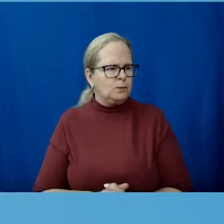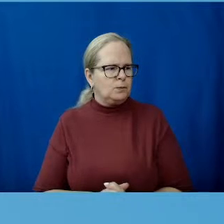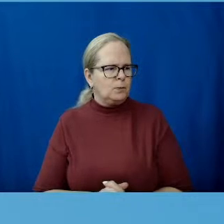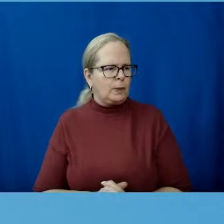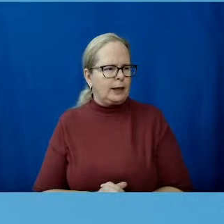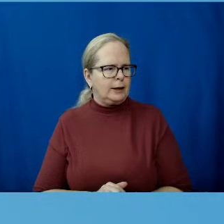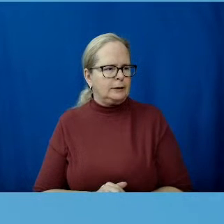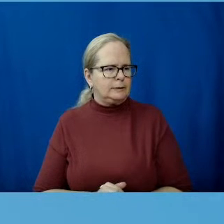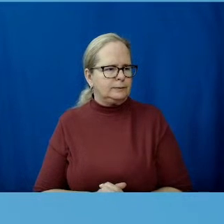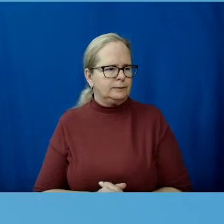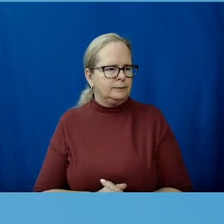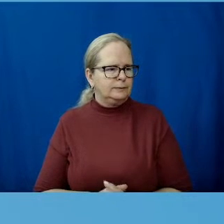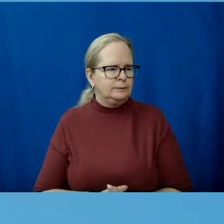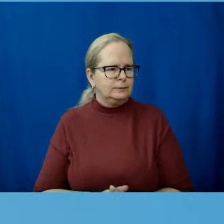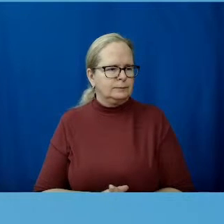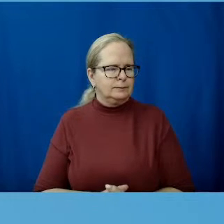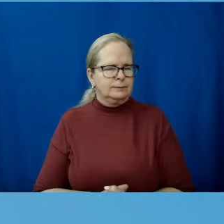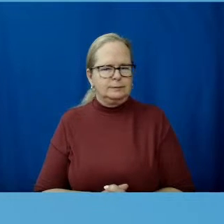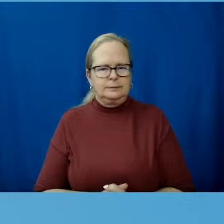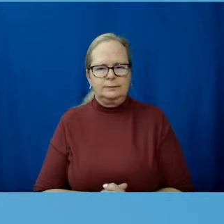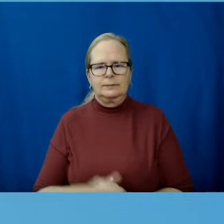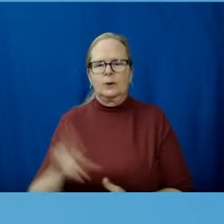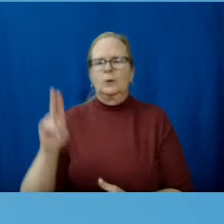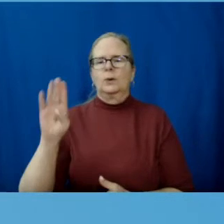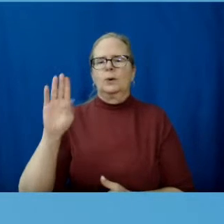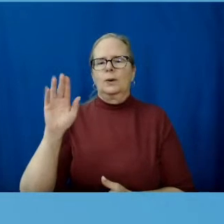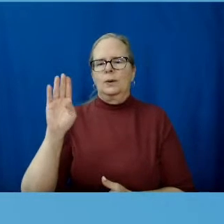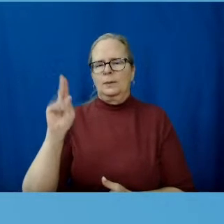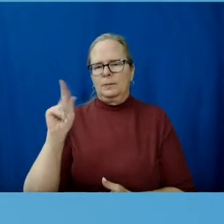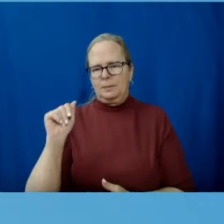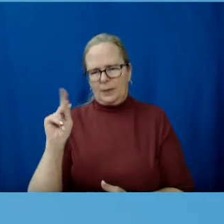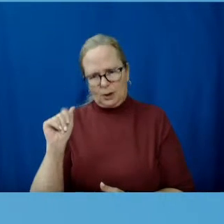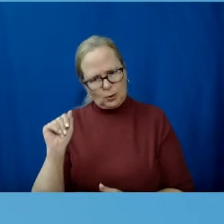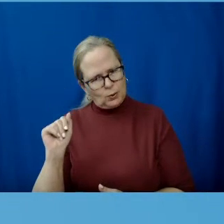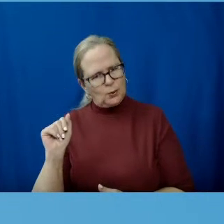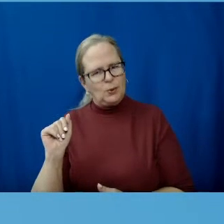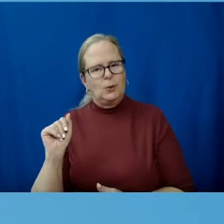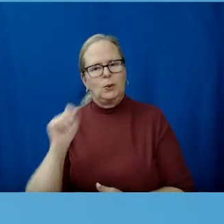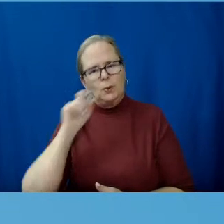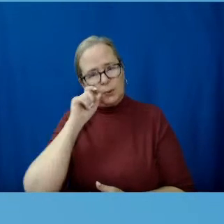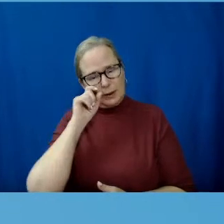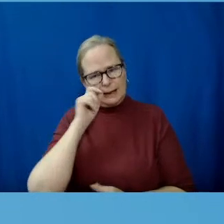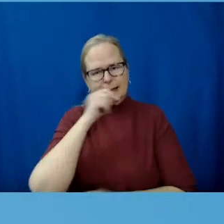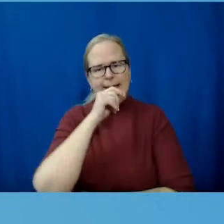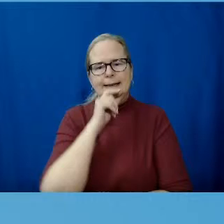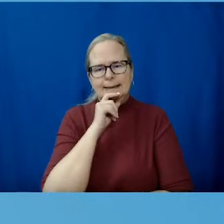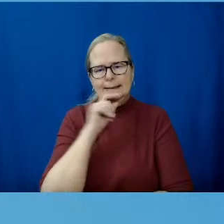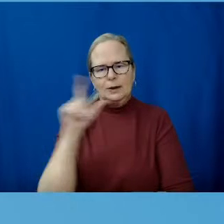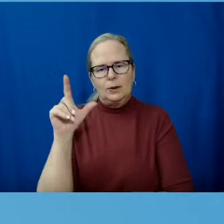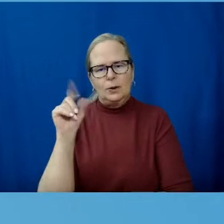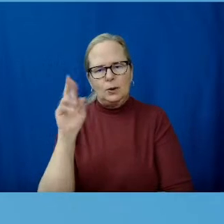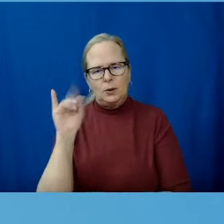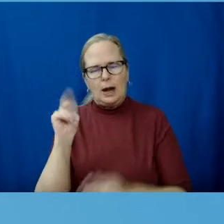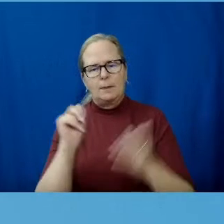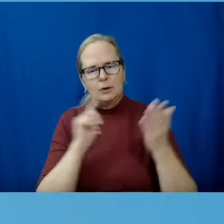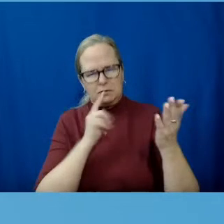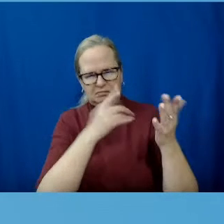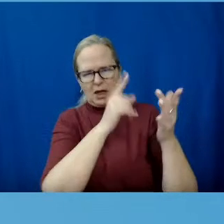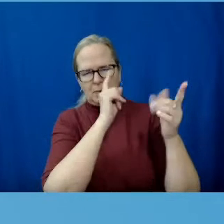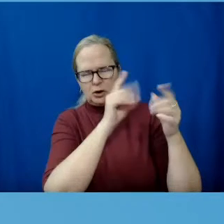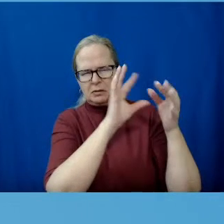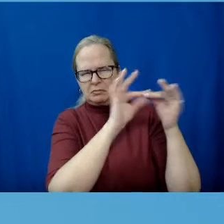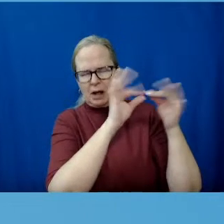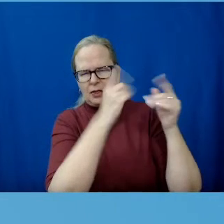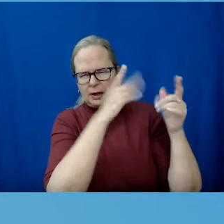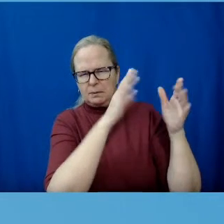So I think Lorian already covered the subject before, but I think generally speaking, it is extremely difficult